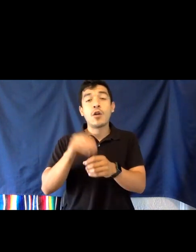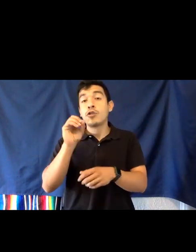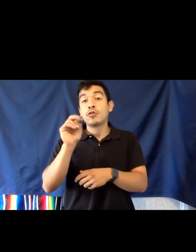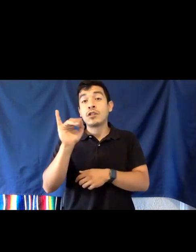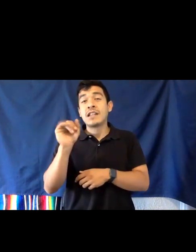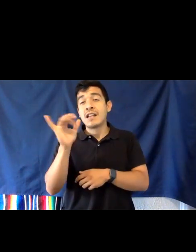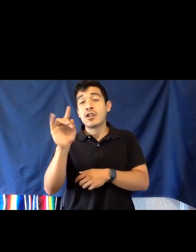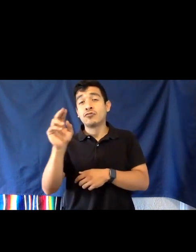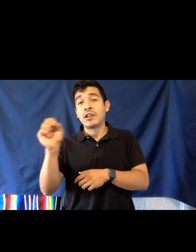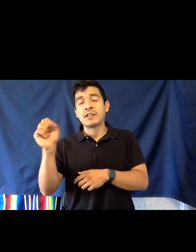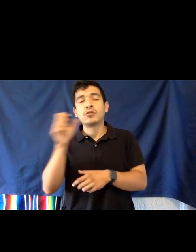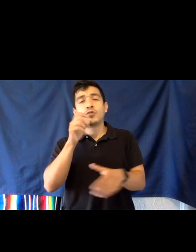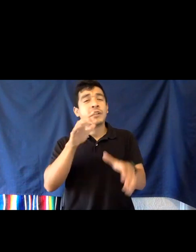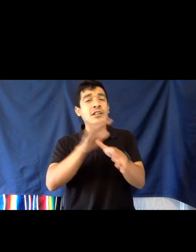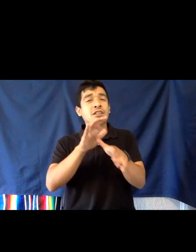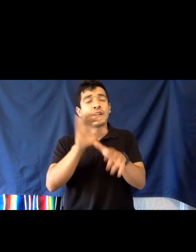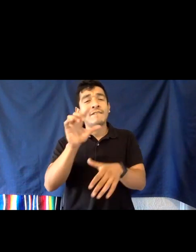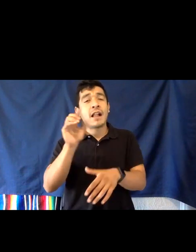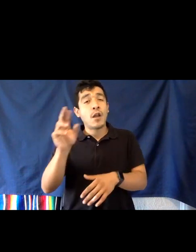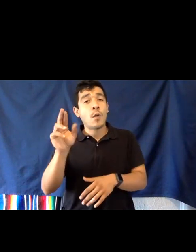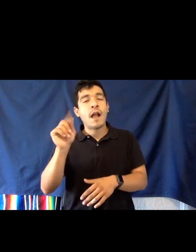a senior fellow at the Perspective Fund,